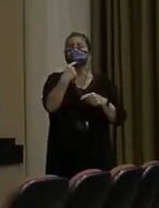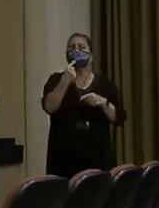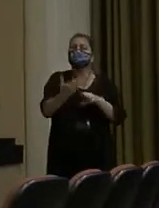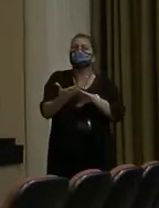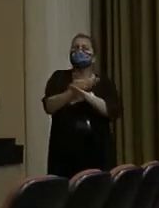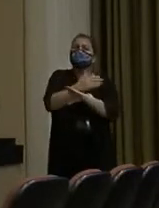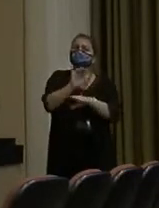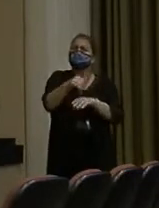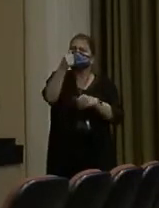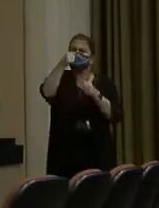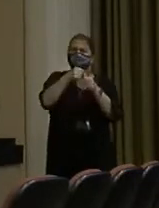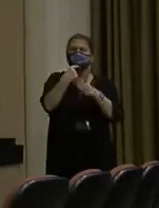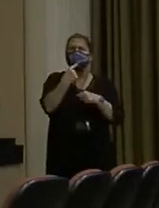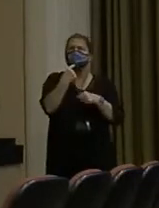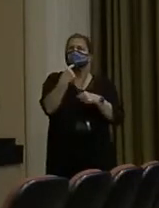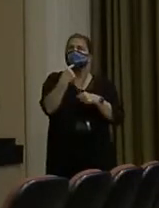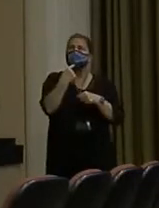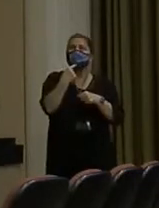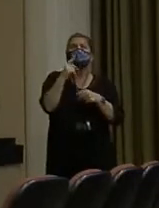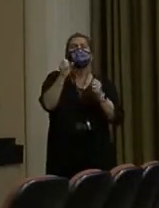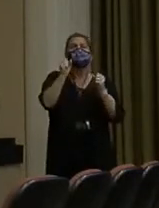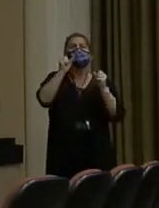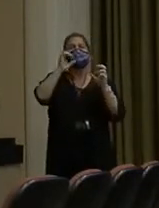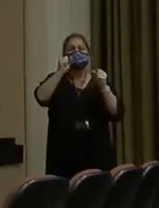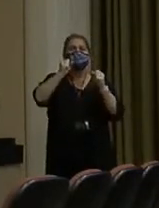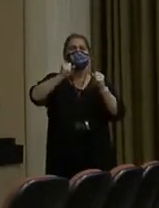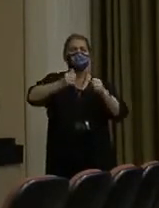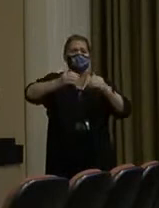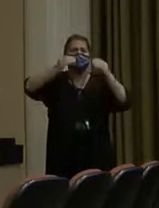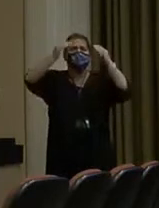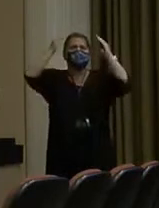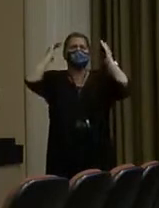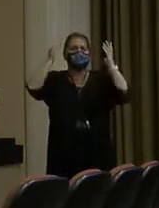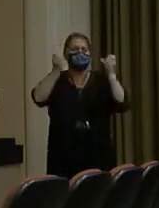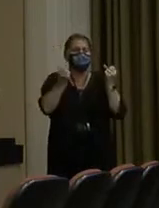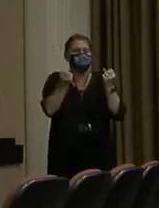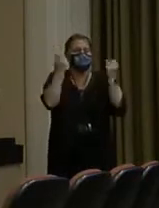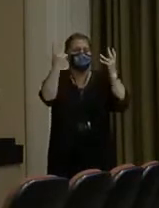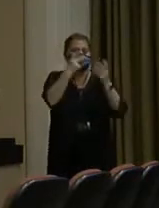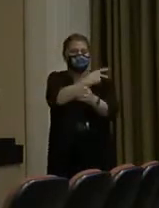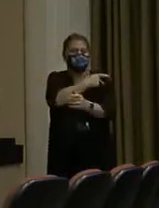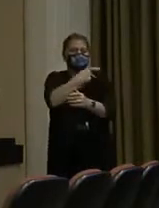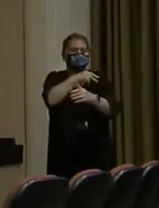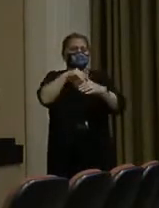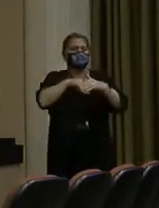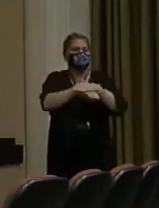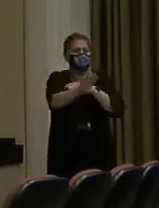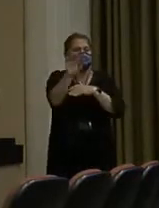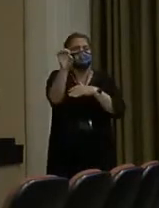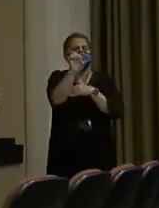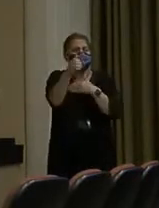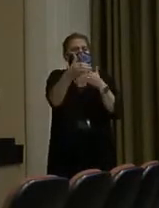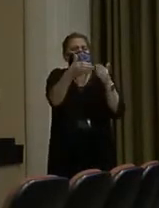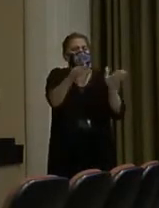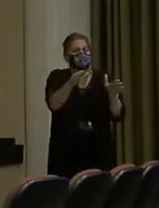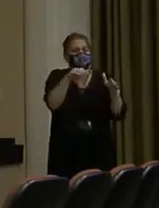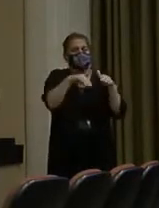that about the incredible overload of patients that were coming into the emergency room at the same